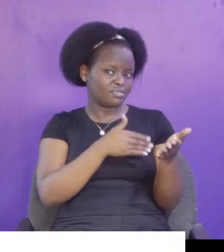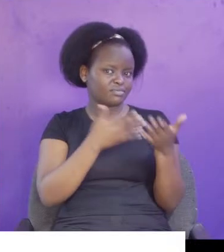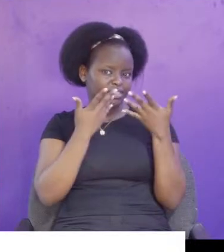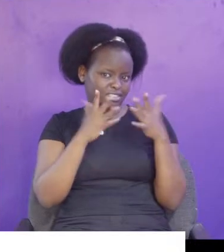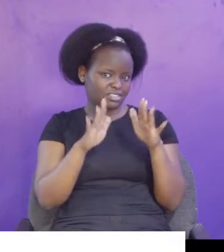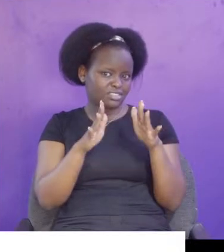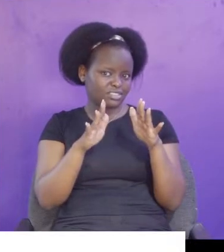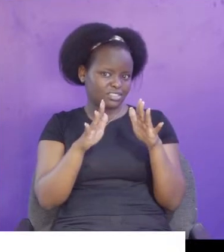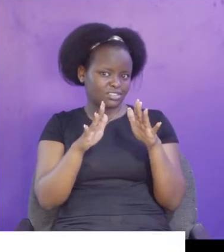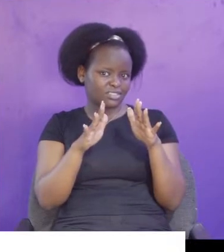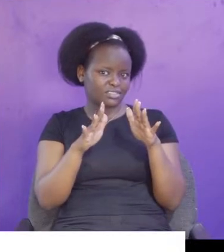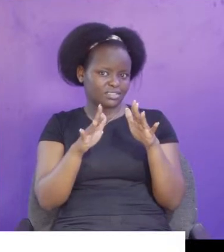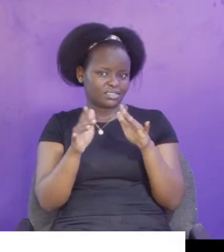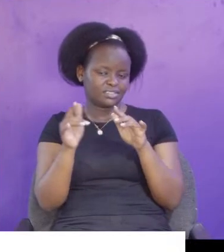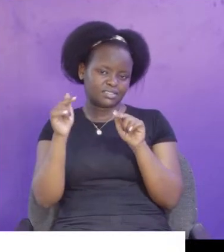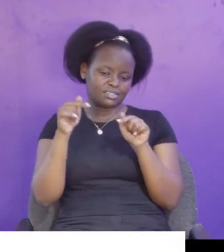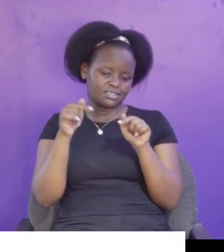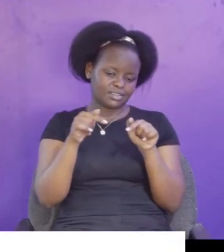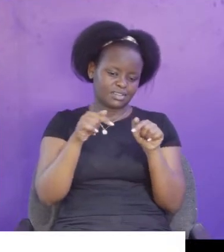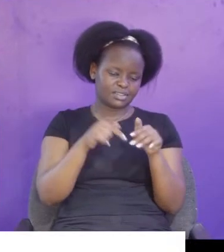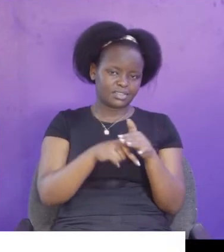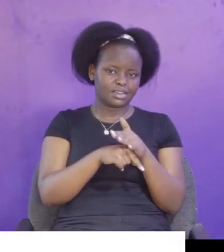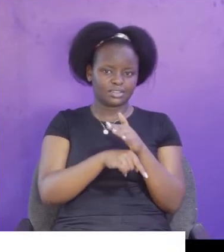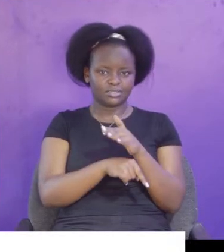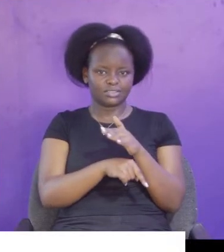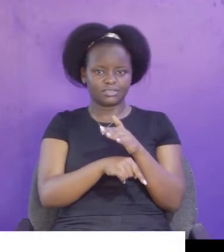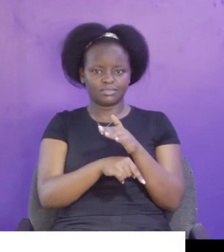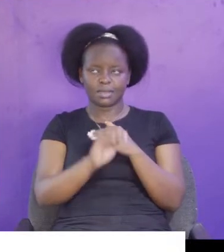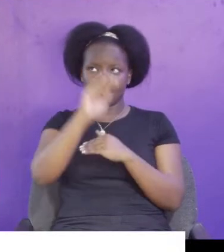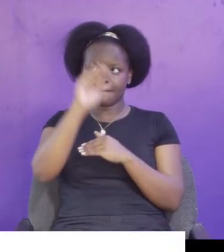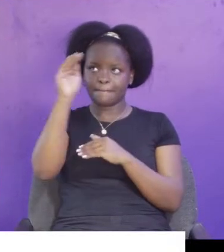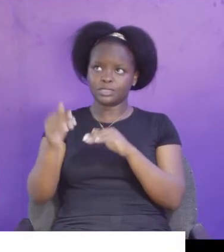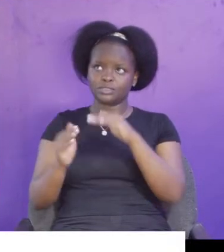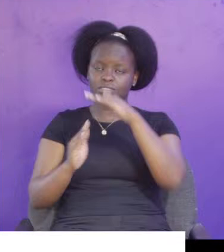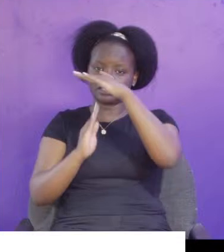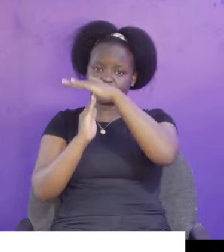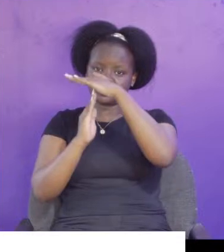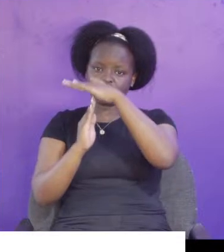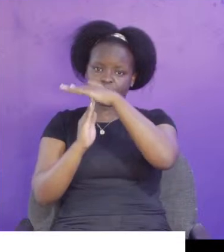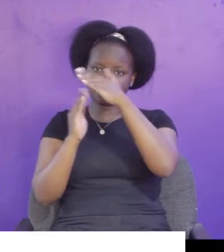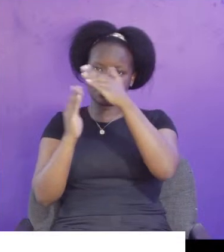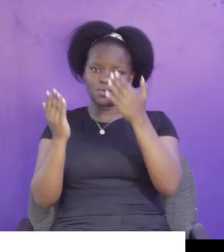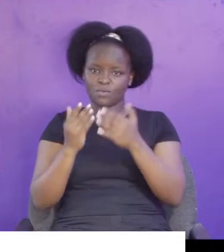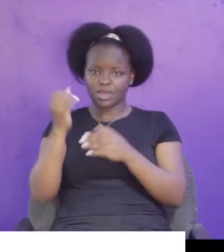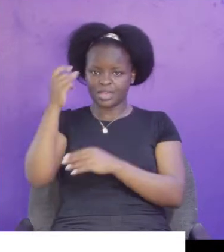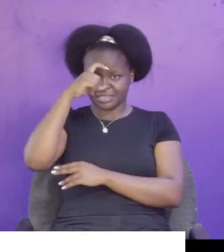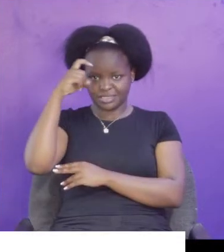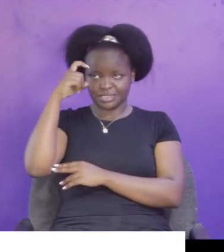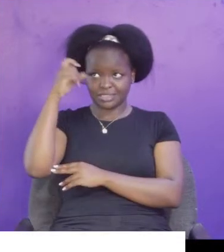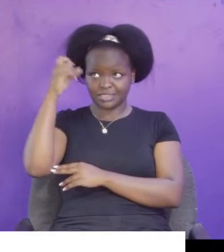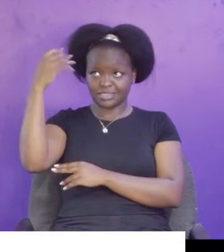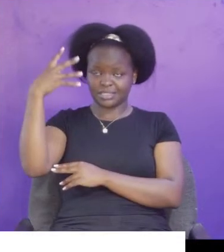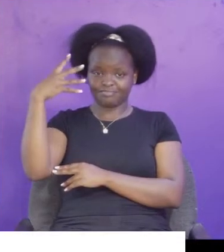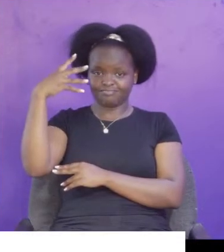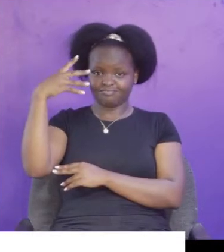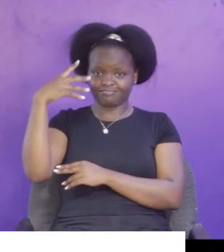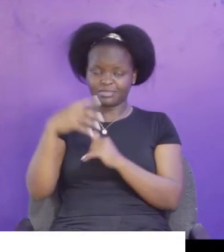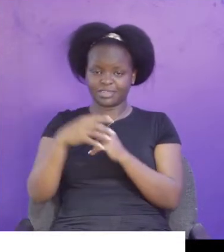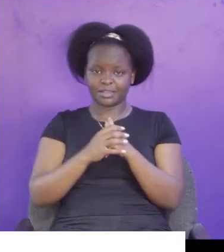Down the bay, the mountain top, where the sun shines on a mountain